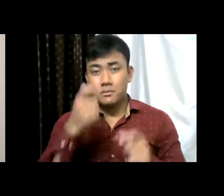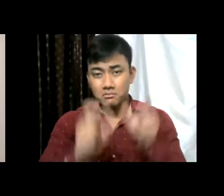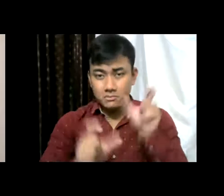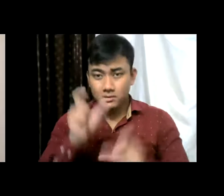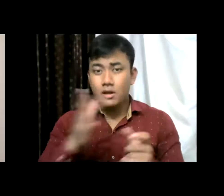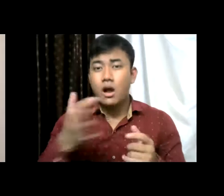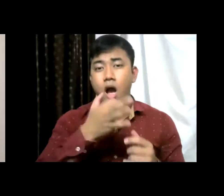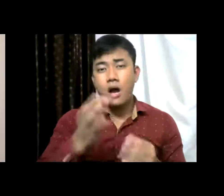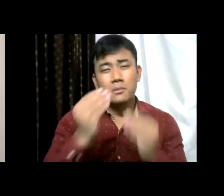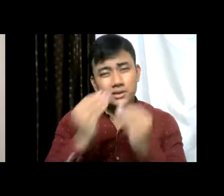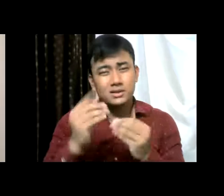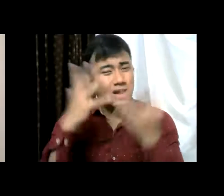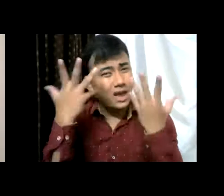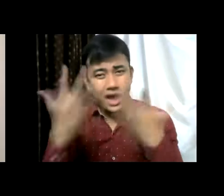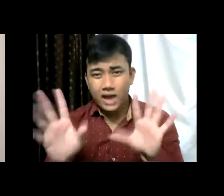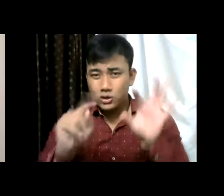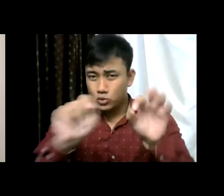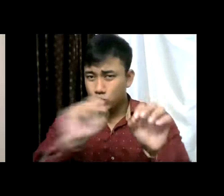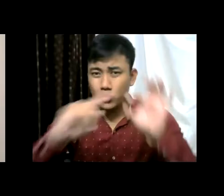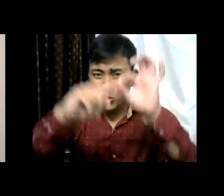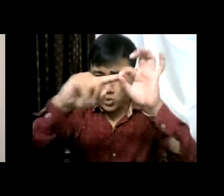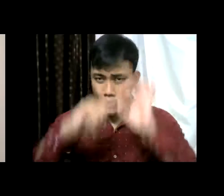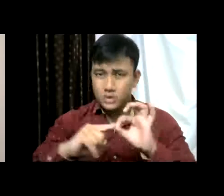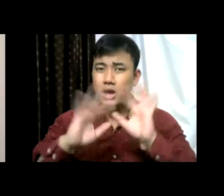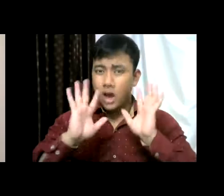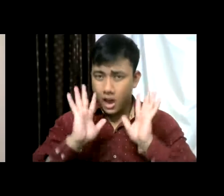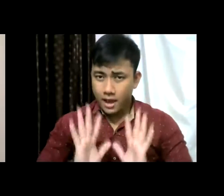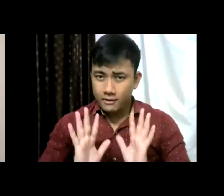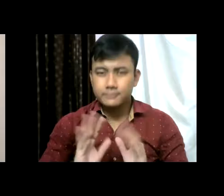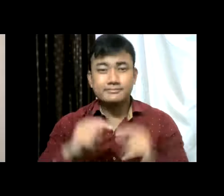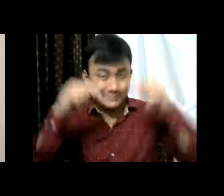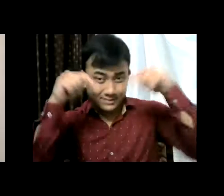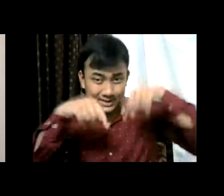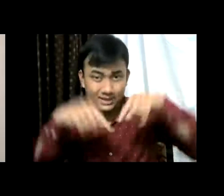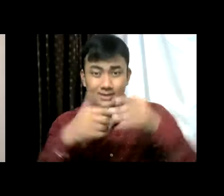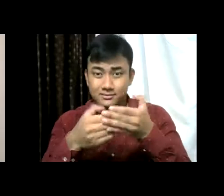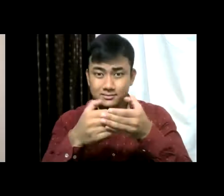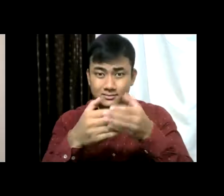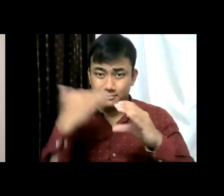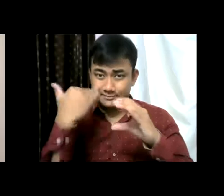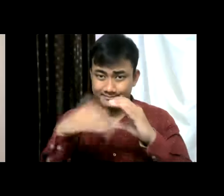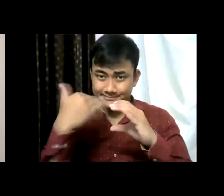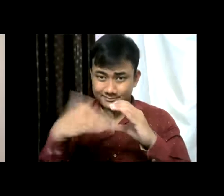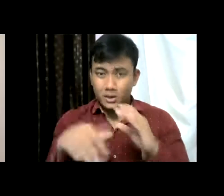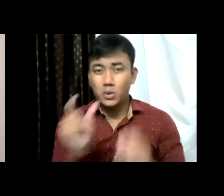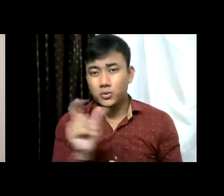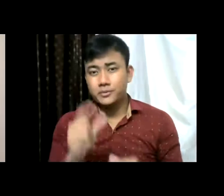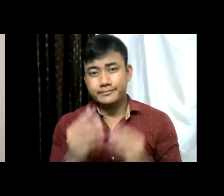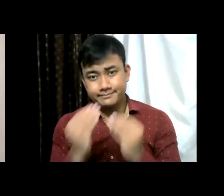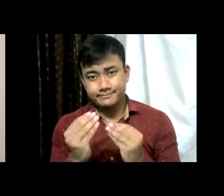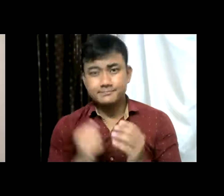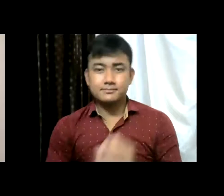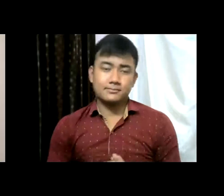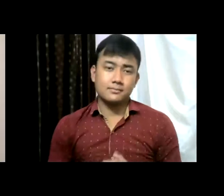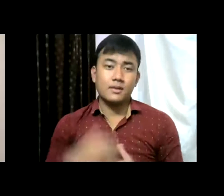to address any questions you have for any of the speakers using the Q&A tab at the bottom of your screen. They will be addressing questions in the